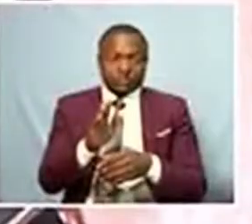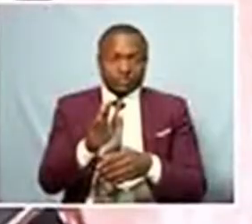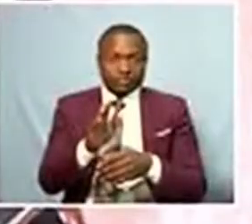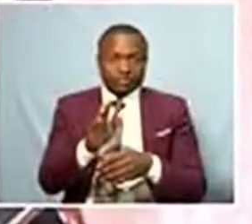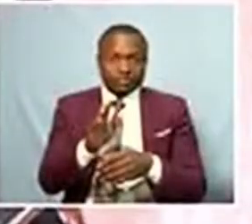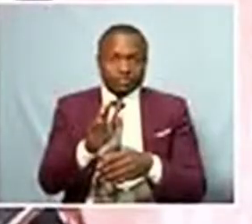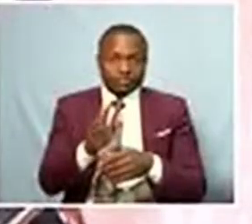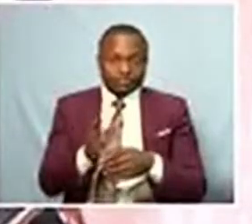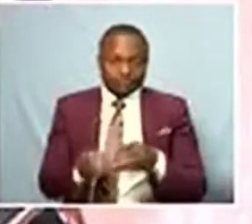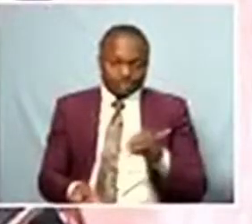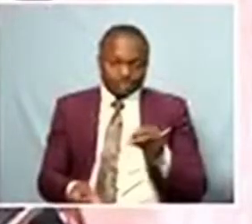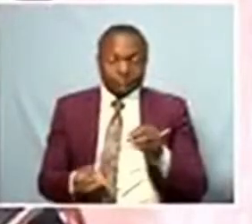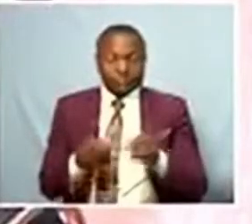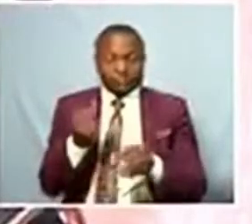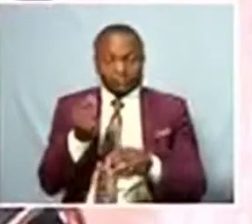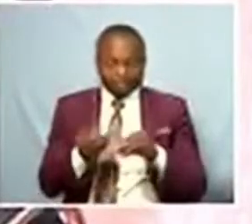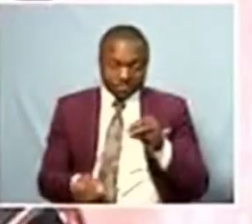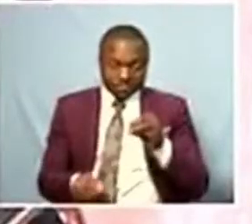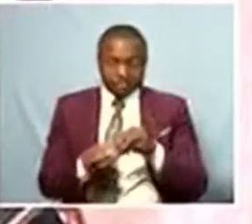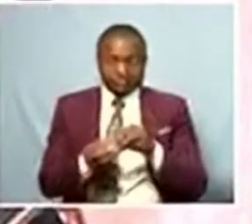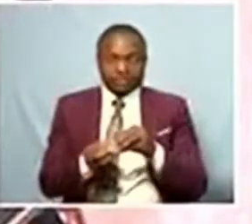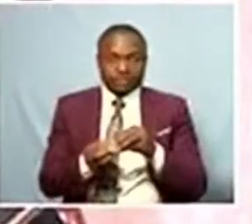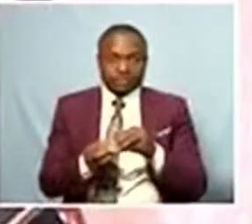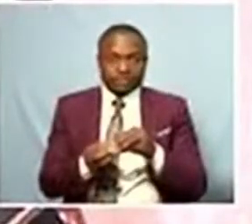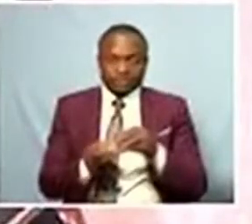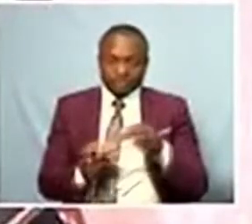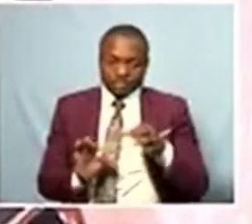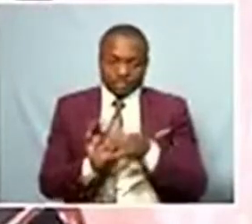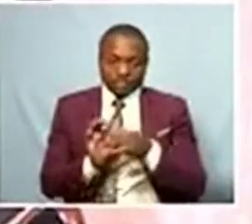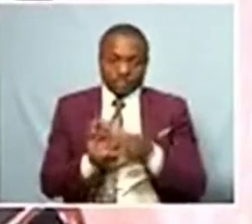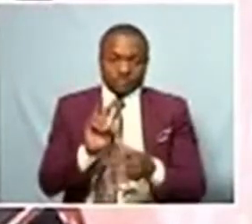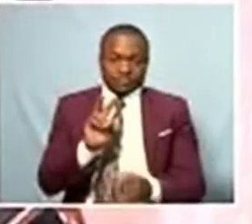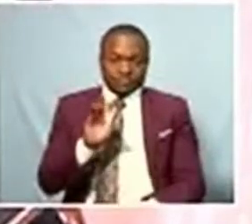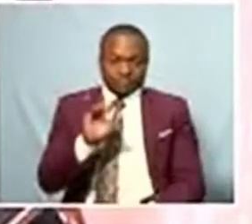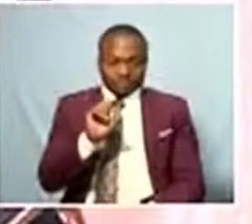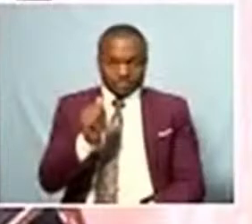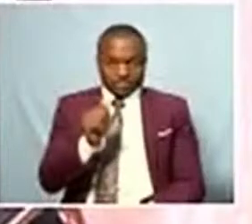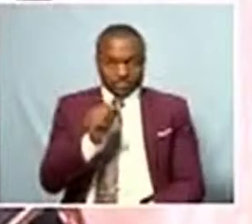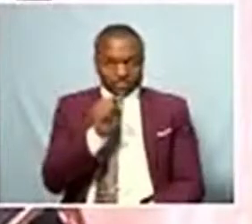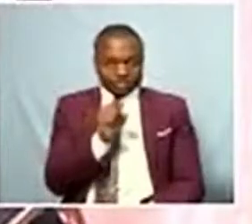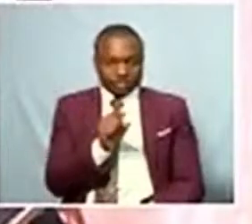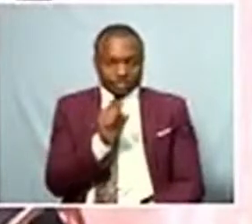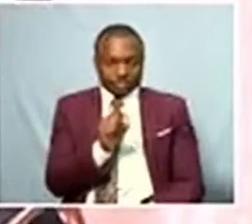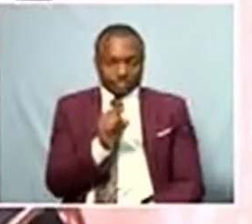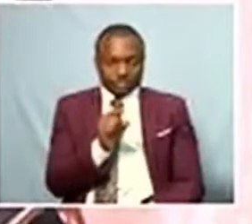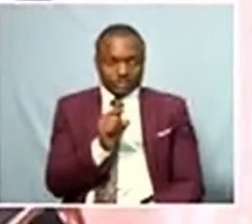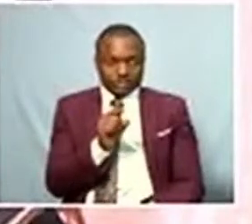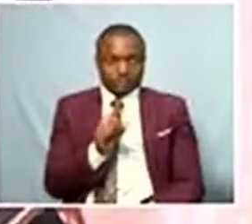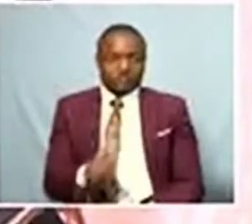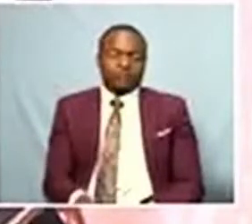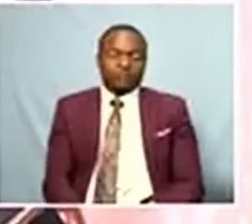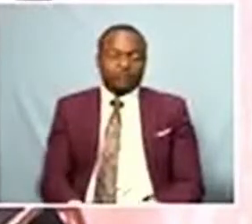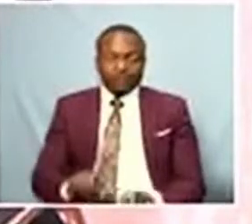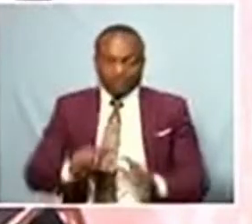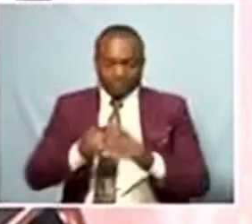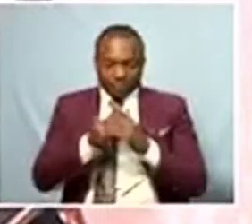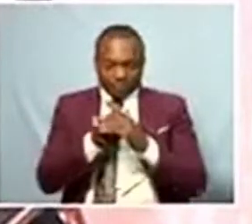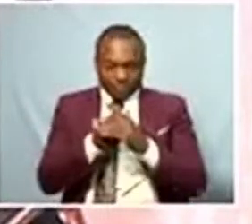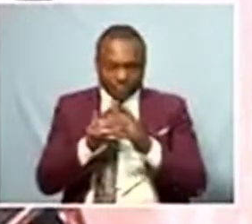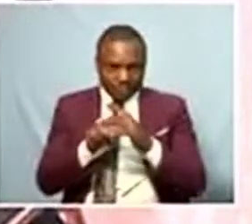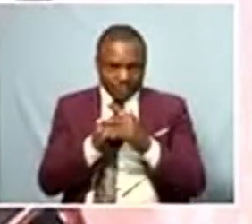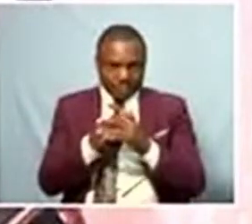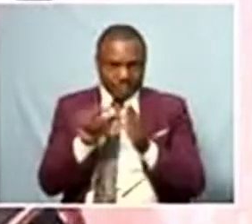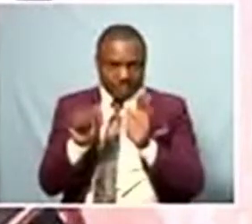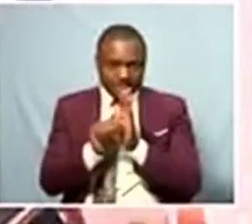to the application of the visas. So that, I think, was initiated in